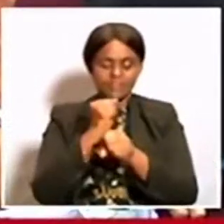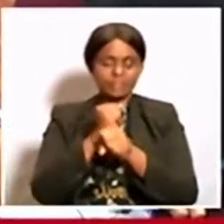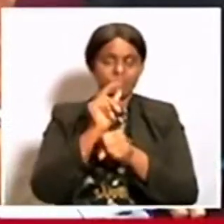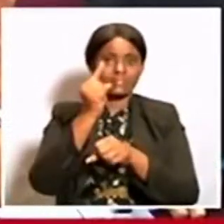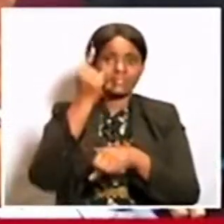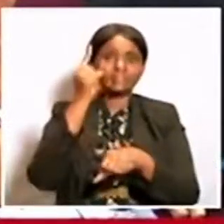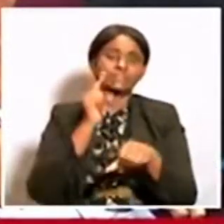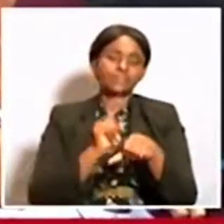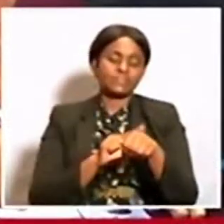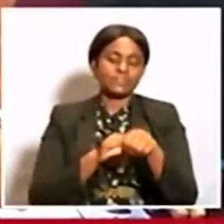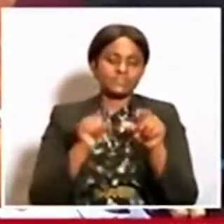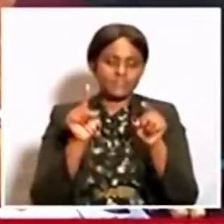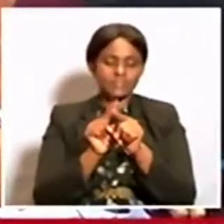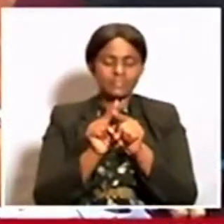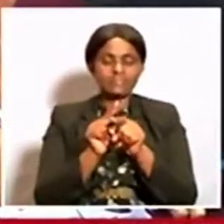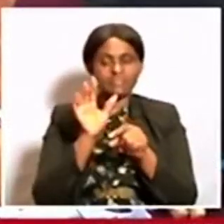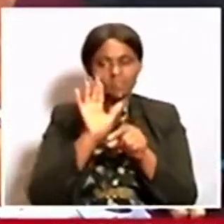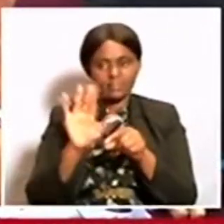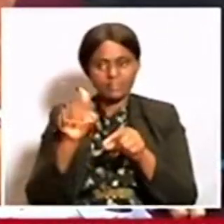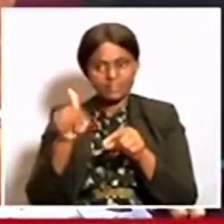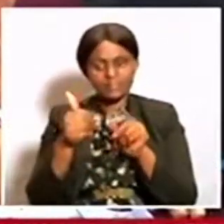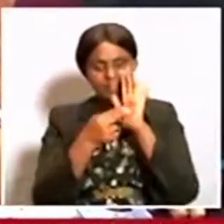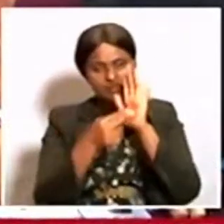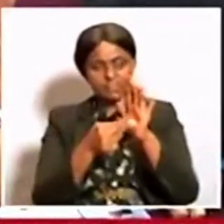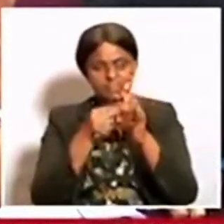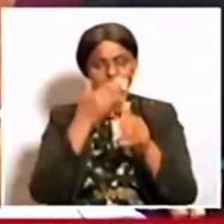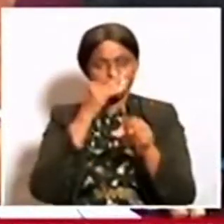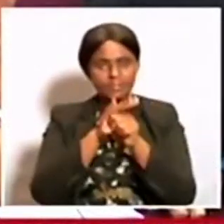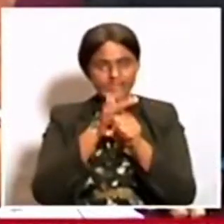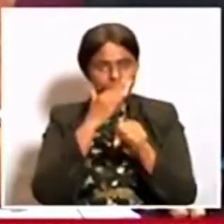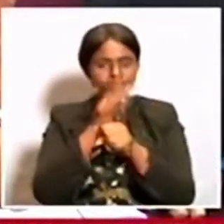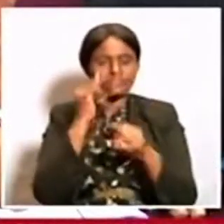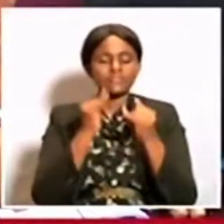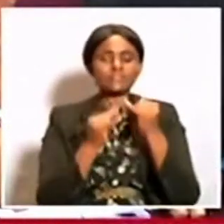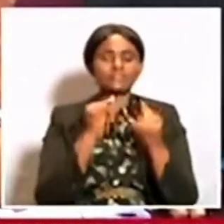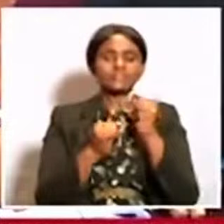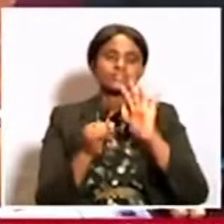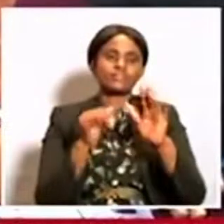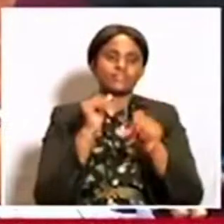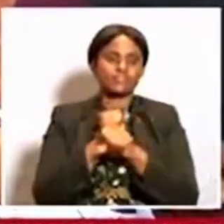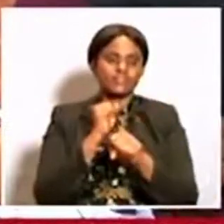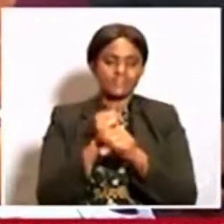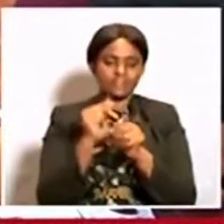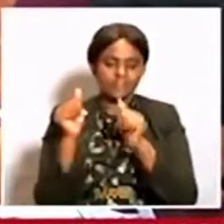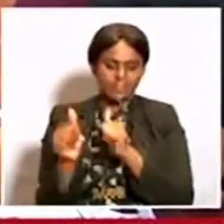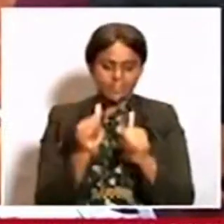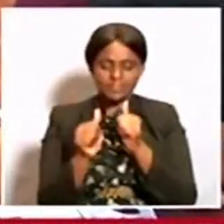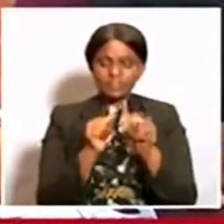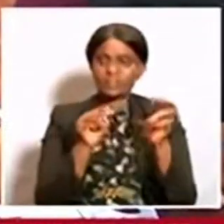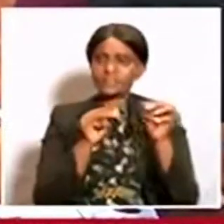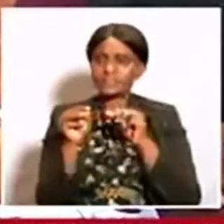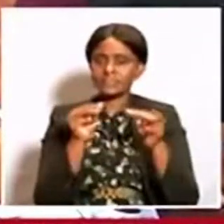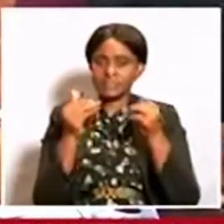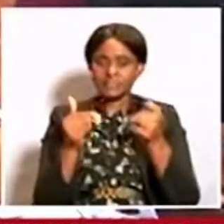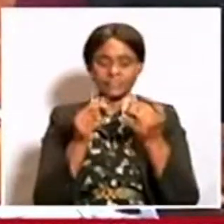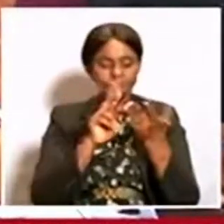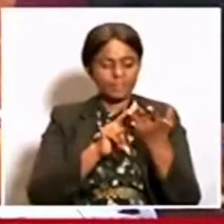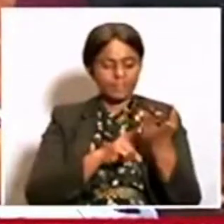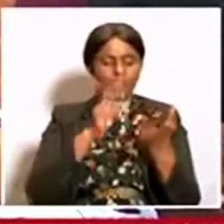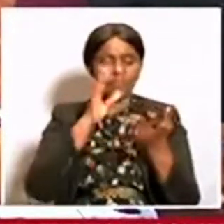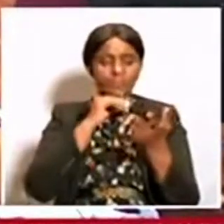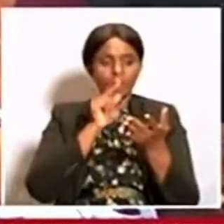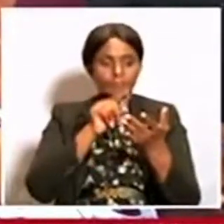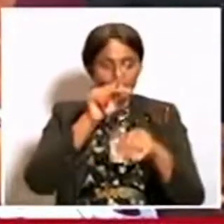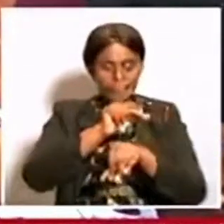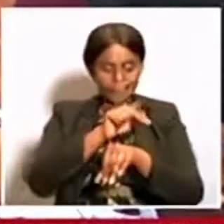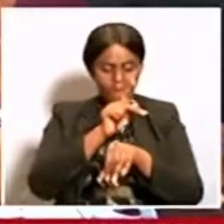time, and they showed great commitment to complete the works. Action taken, Chair. Management wishes to report that the project